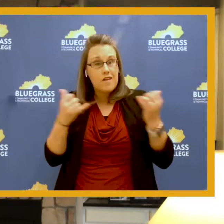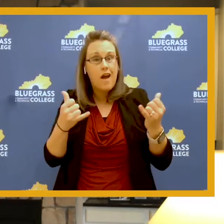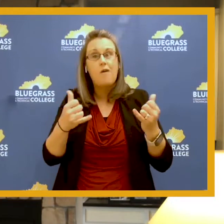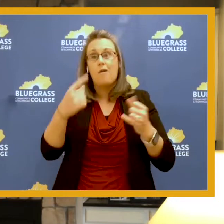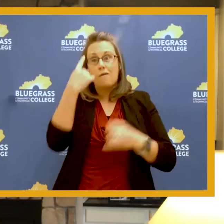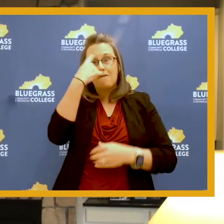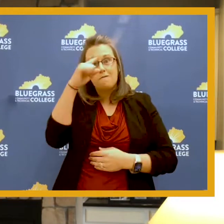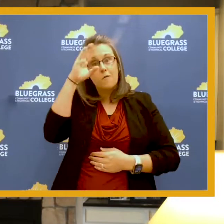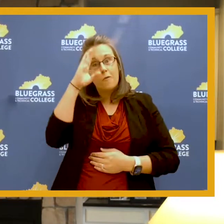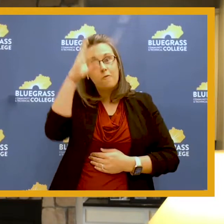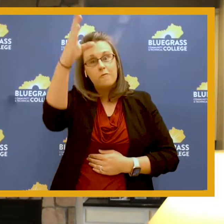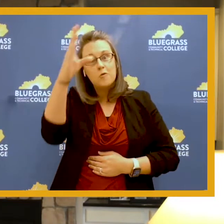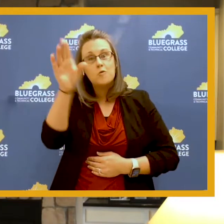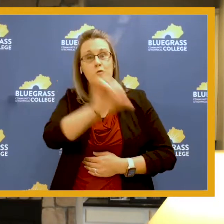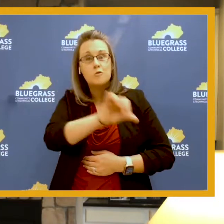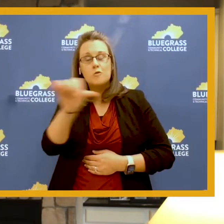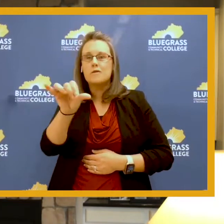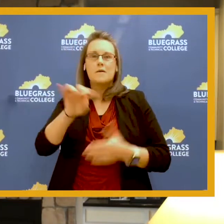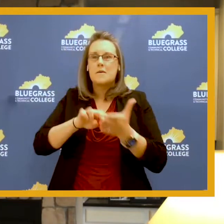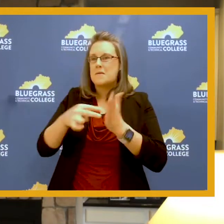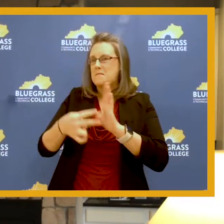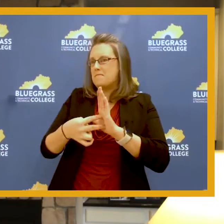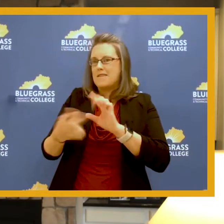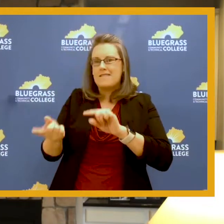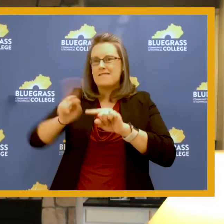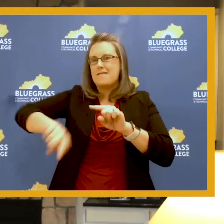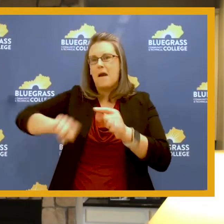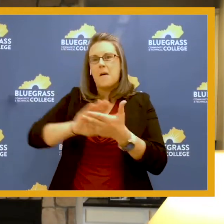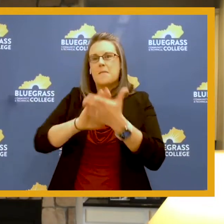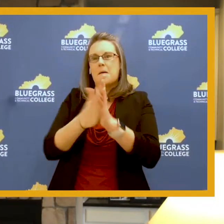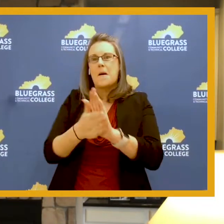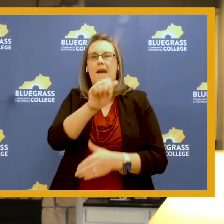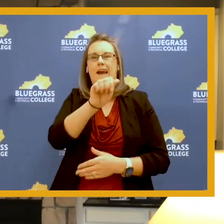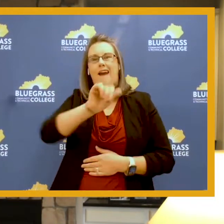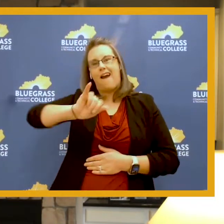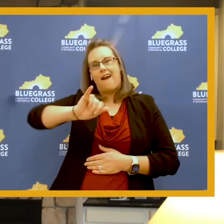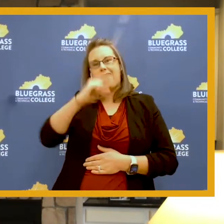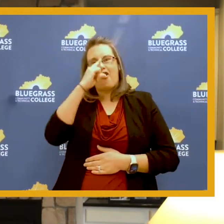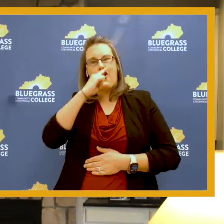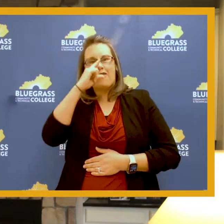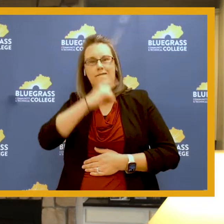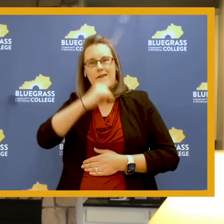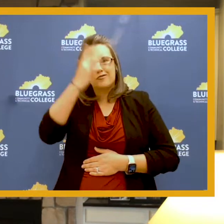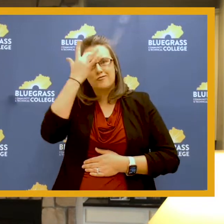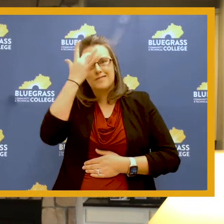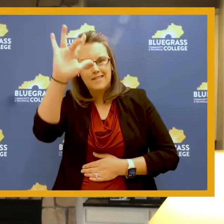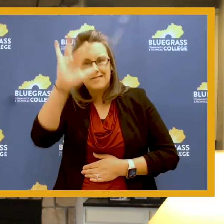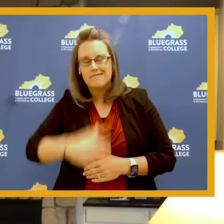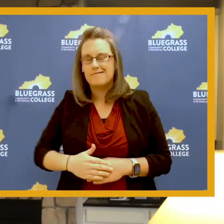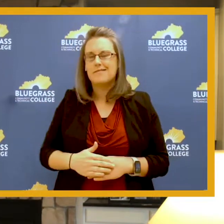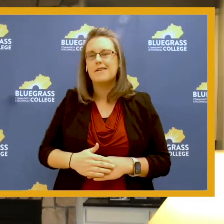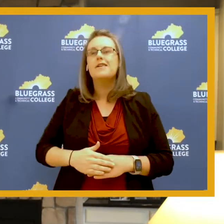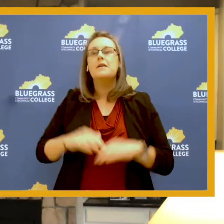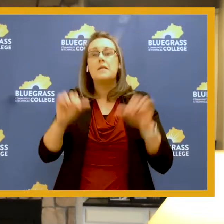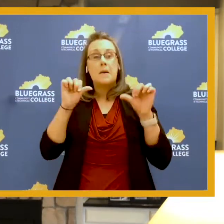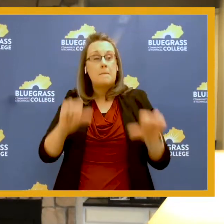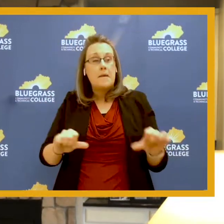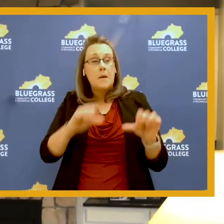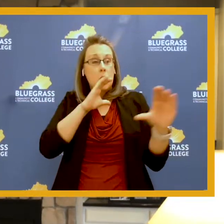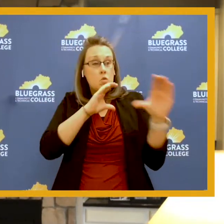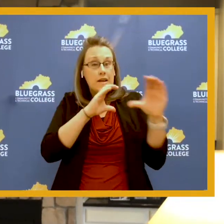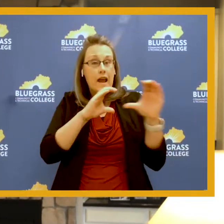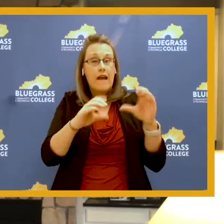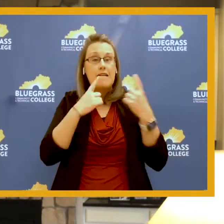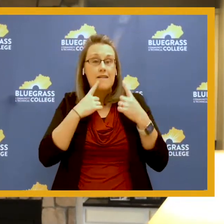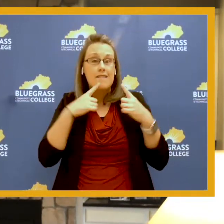those that will be for the future are those that cannot be automated. The ability to solve complex problems, the ability to